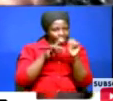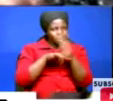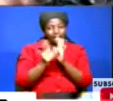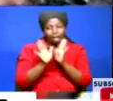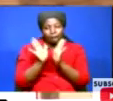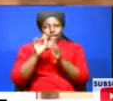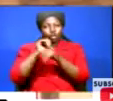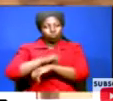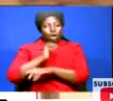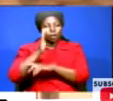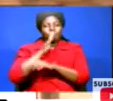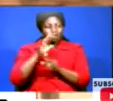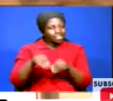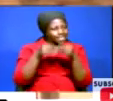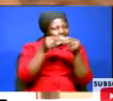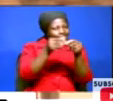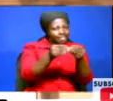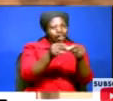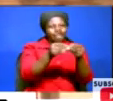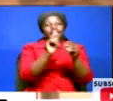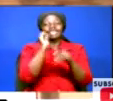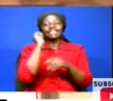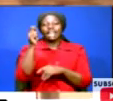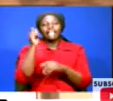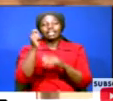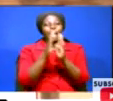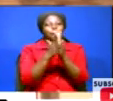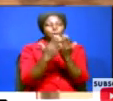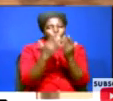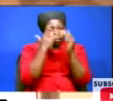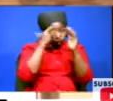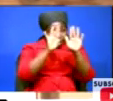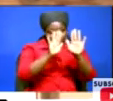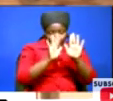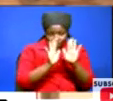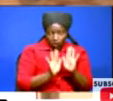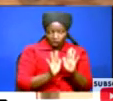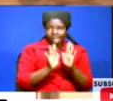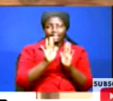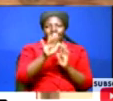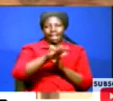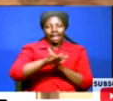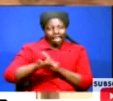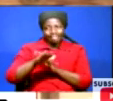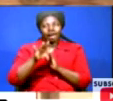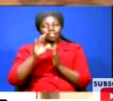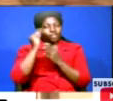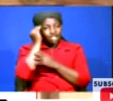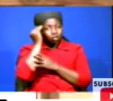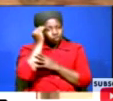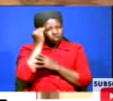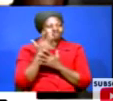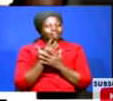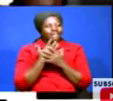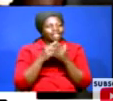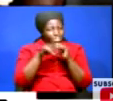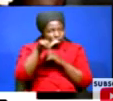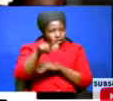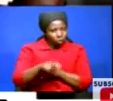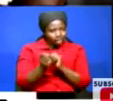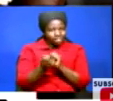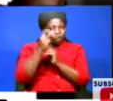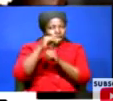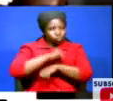kiada cha nyanja muhimu za masomo katika shule za junior secondary na somo lisilo la lazima ambalo atachagua.